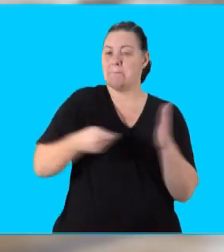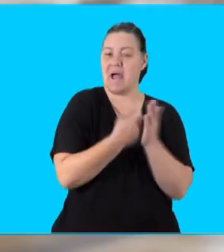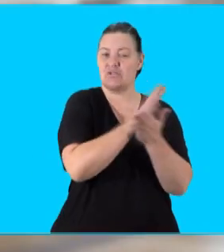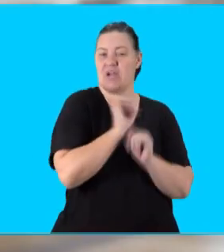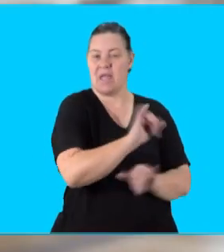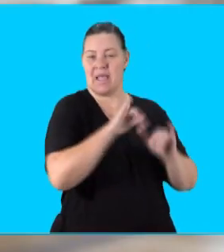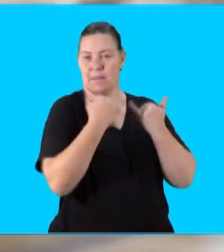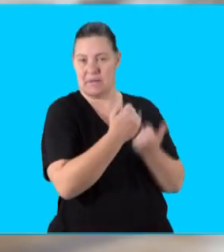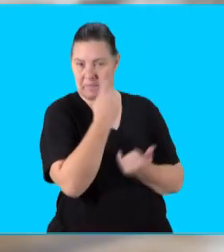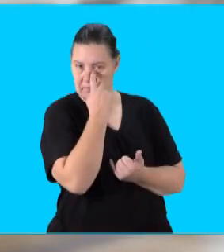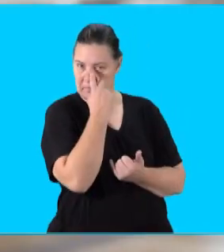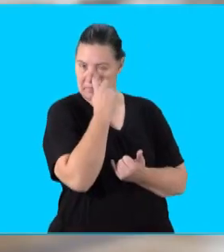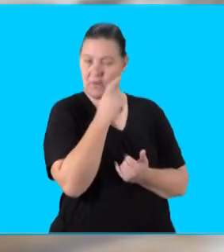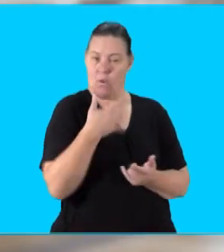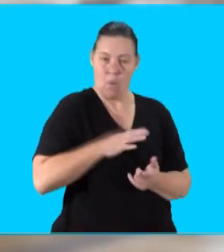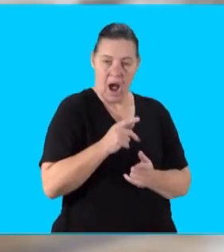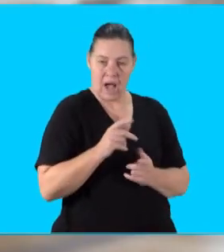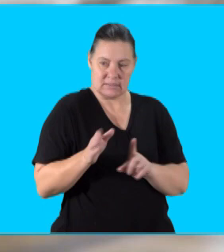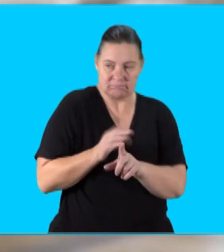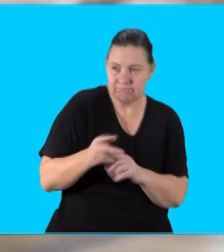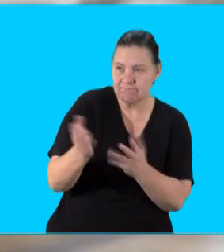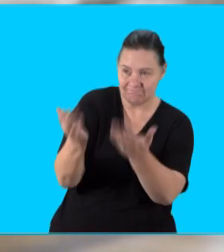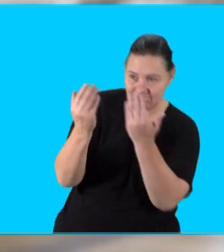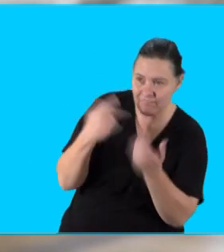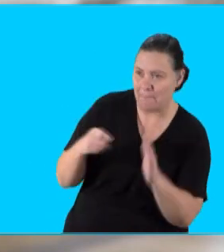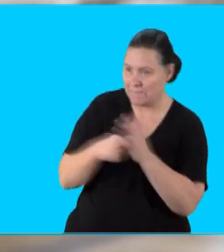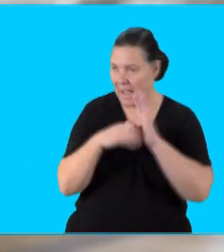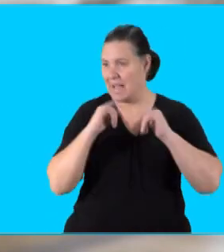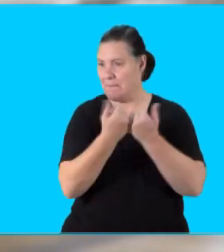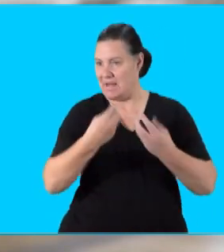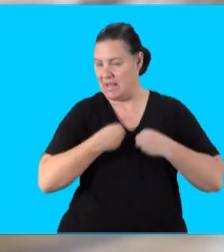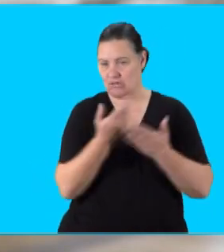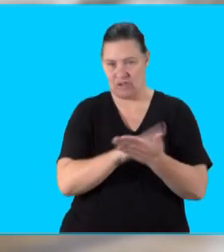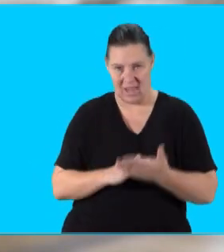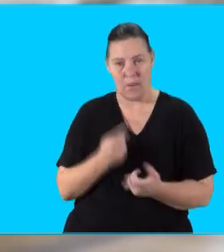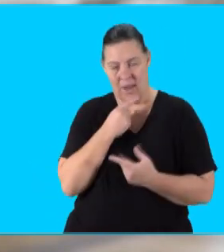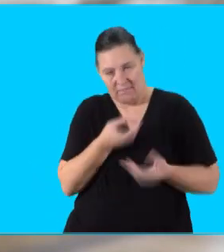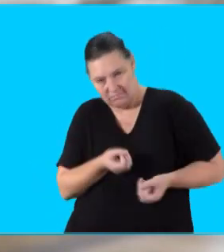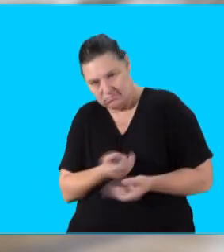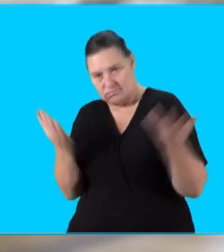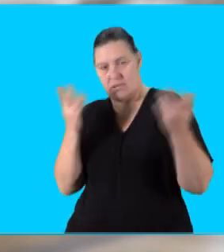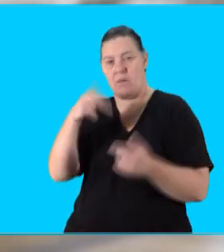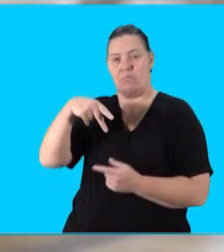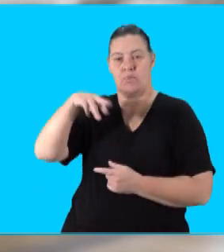obviously when we try to convince the public to come and buy shares, we issue a prospectus.